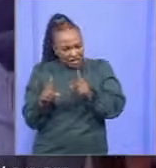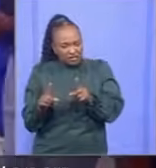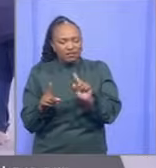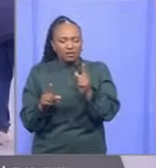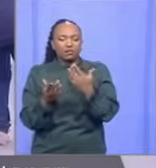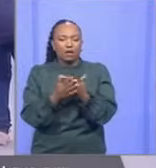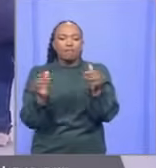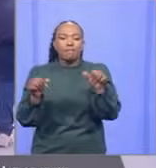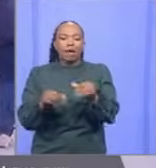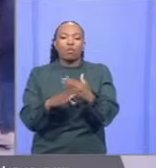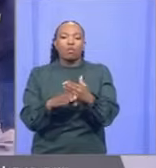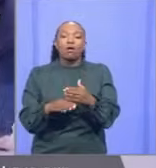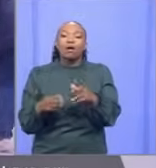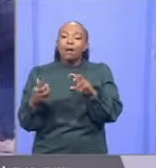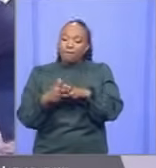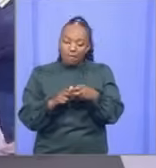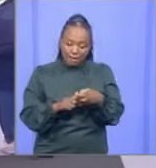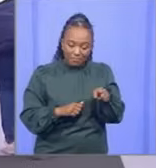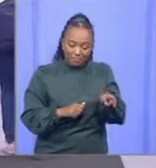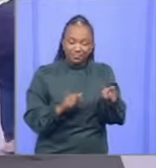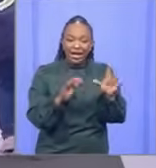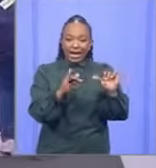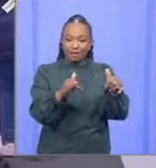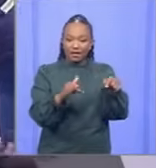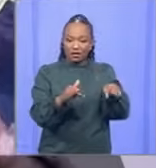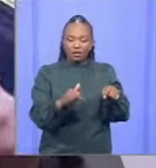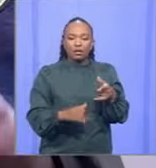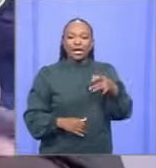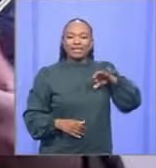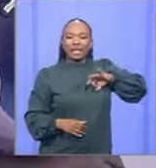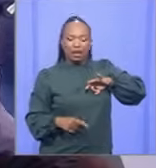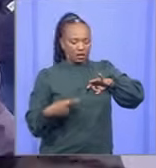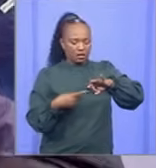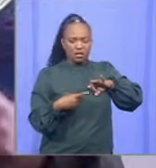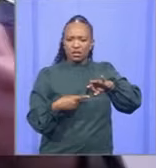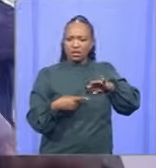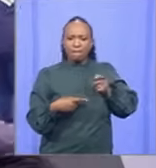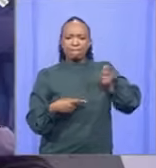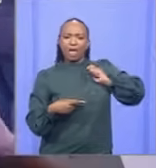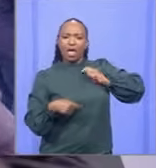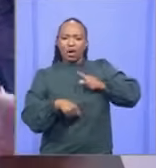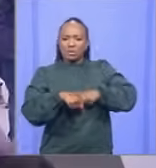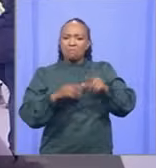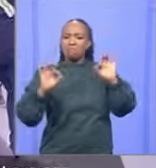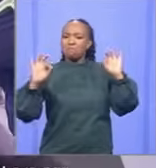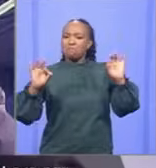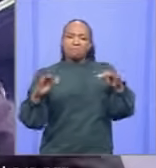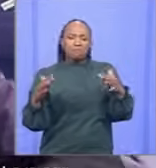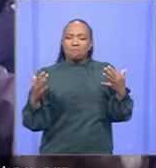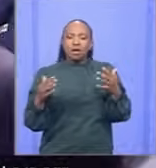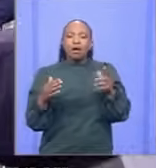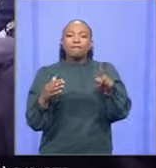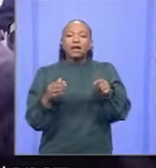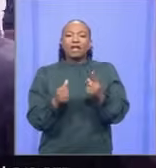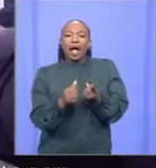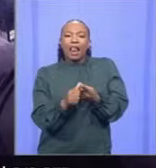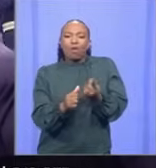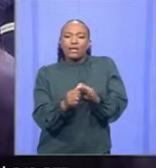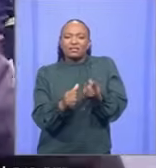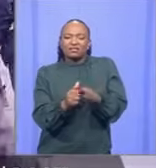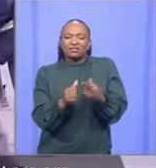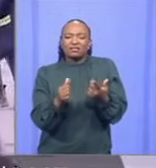go diega ga ba re patele ka nako ne, and then go na le batho ba ba tshwantseng ba fiwe di-allowance, motheo ga e ba fi di-allowance mara ba